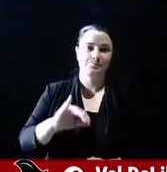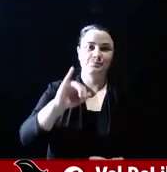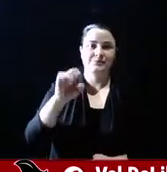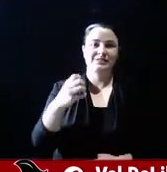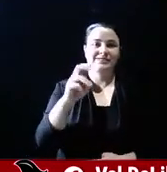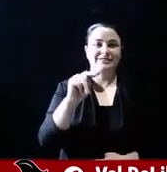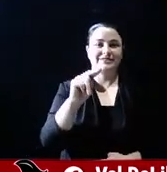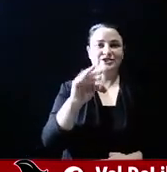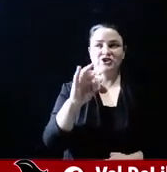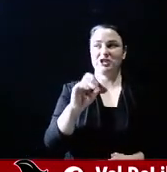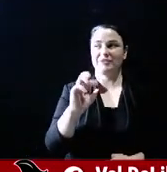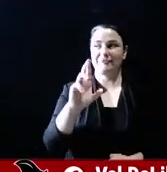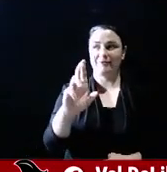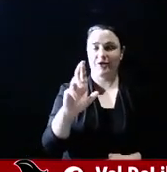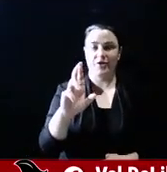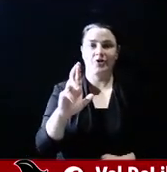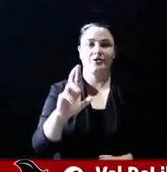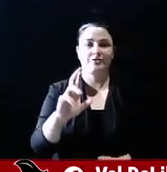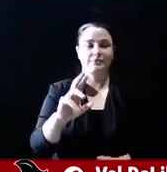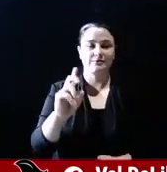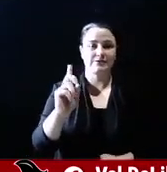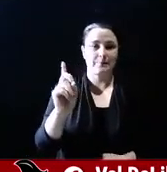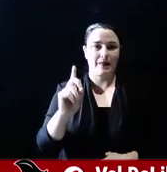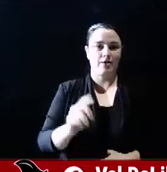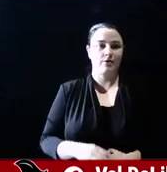Jennifer Sanaya DePau.